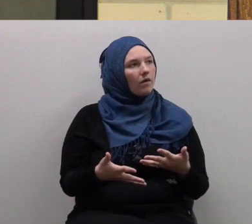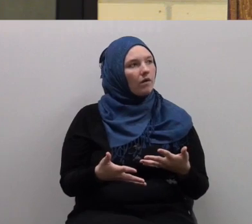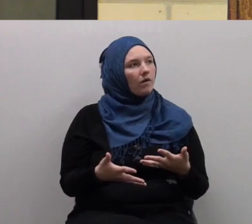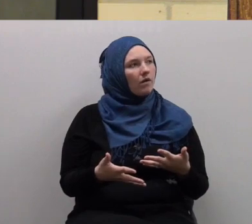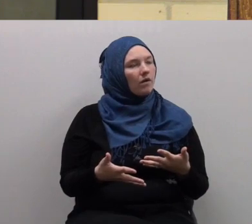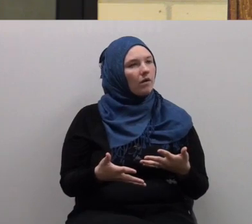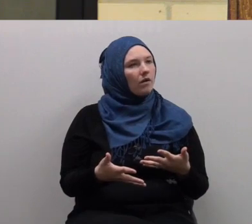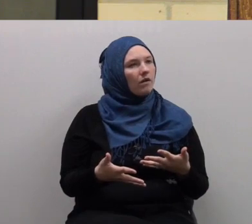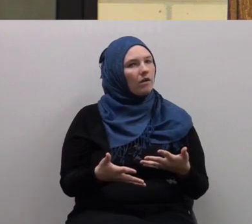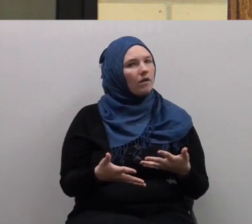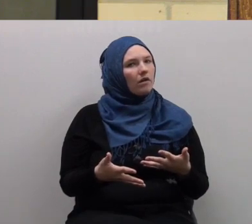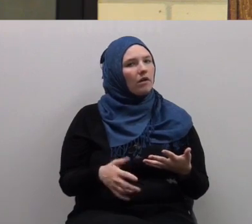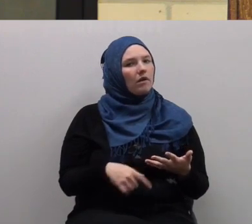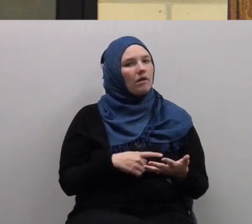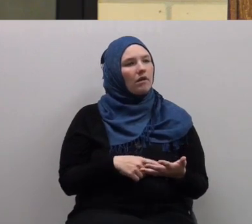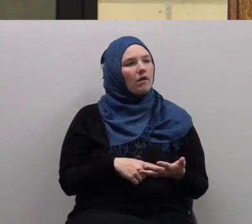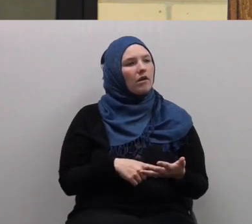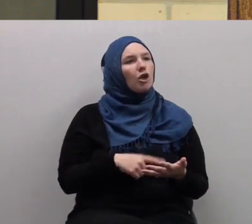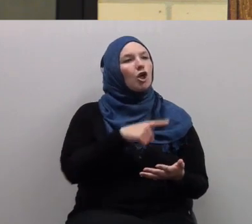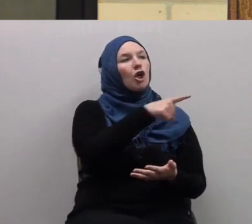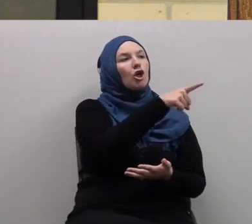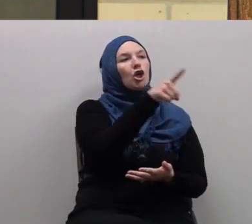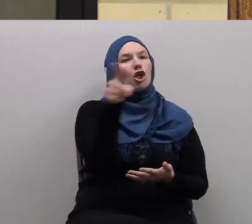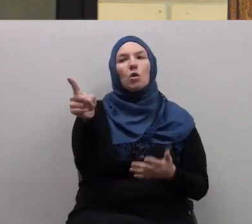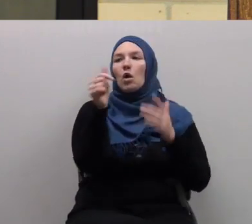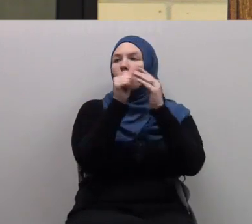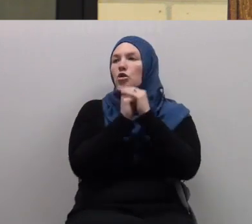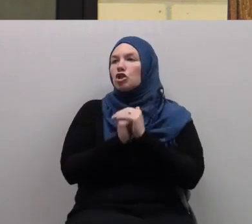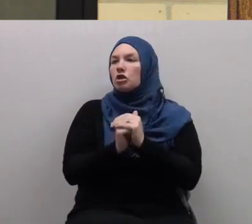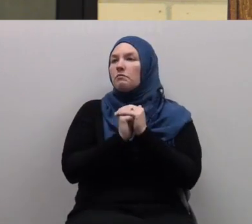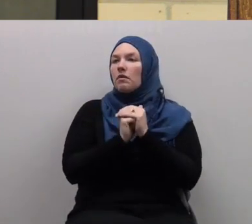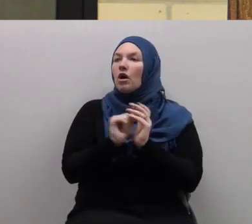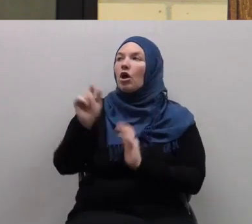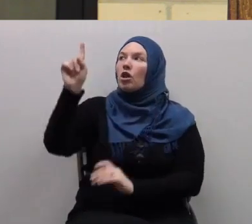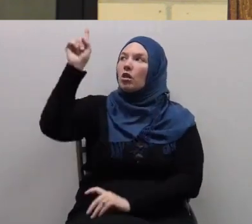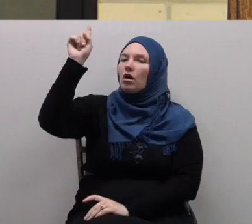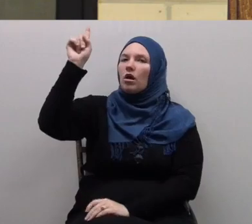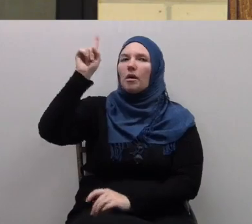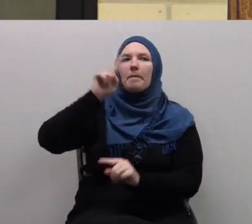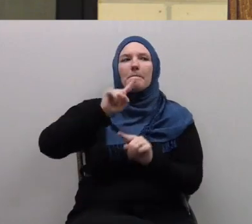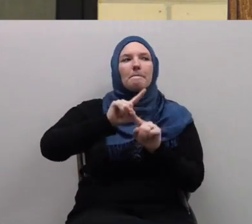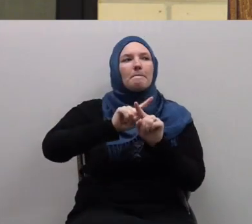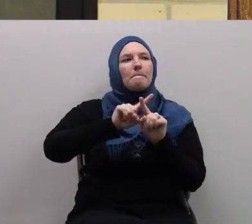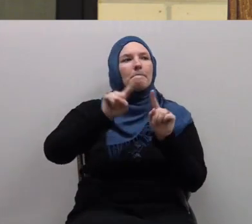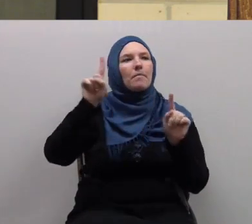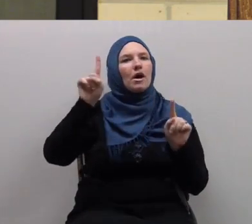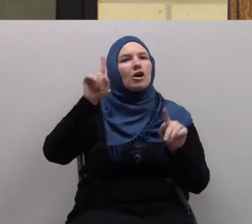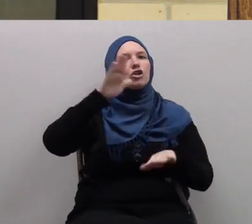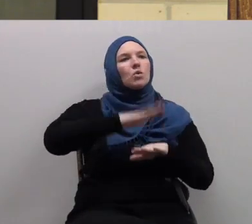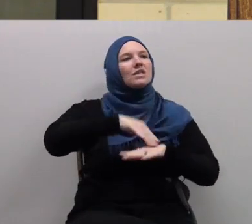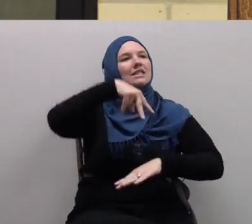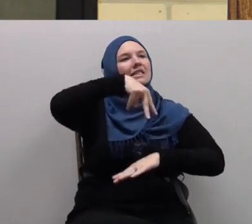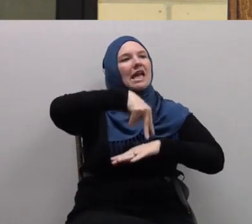Ibadatullahi ala harf. You are worshipping Allah, but you are standing on an